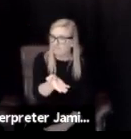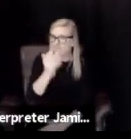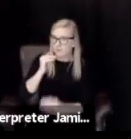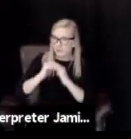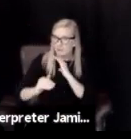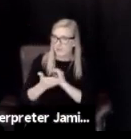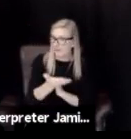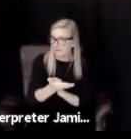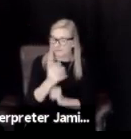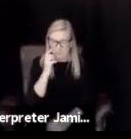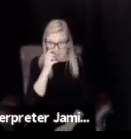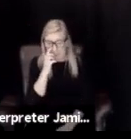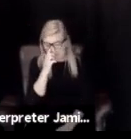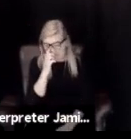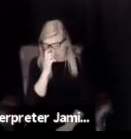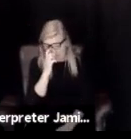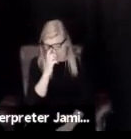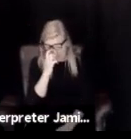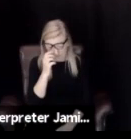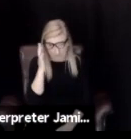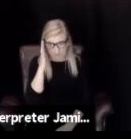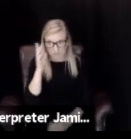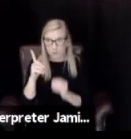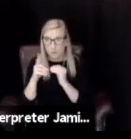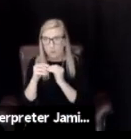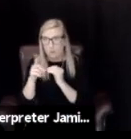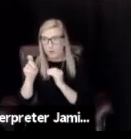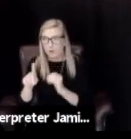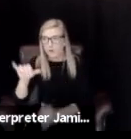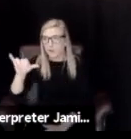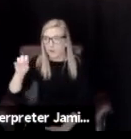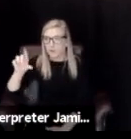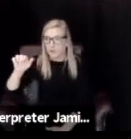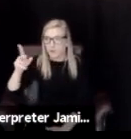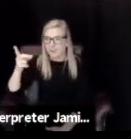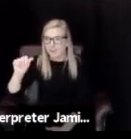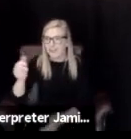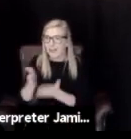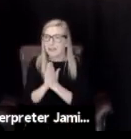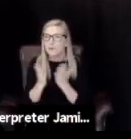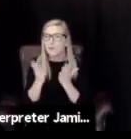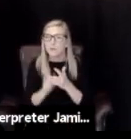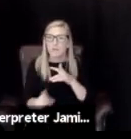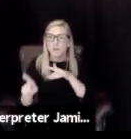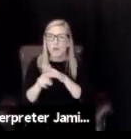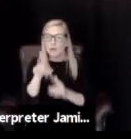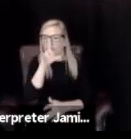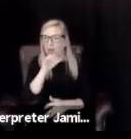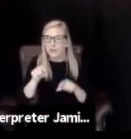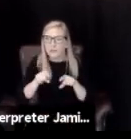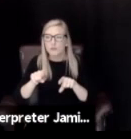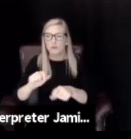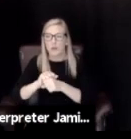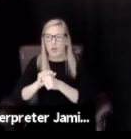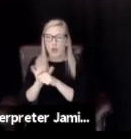email. And then just one more question. Yolanda asks, what does showing up look like during COVID? Interactions or